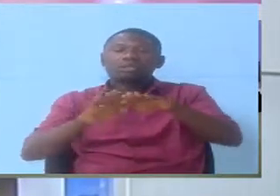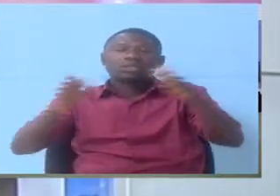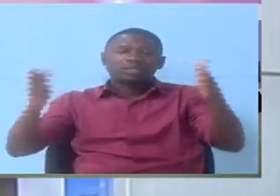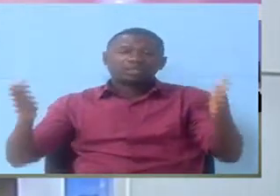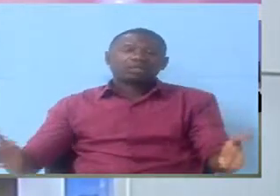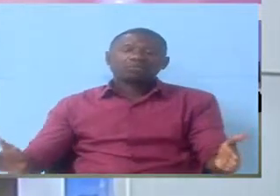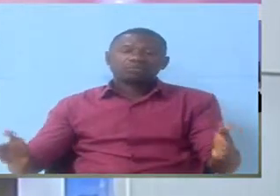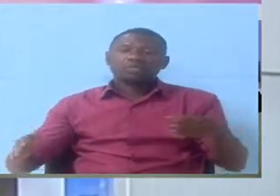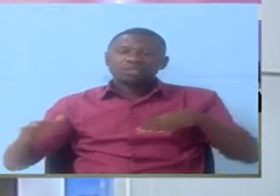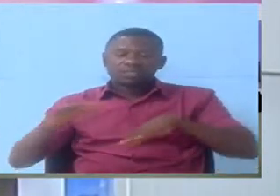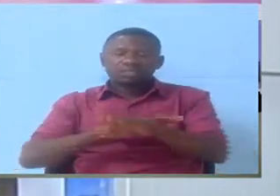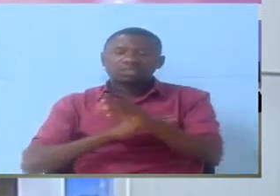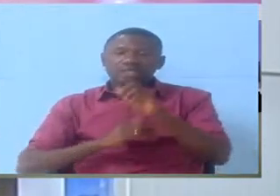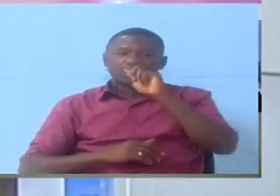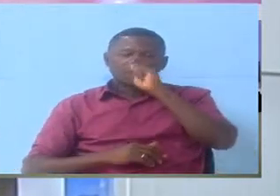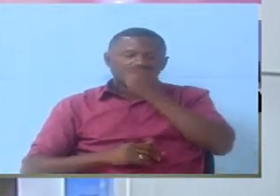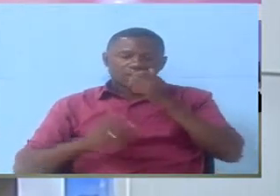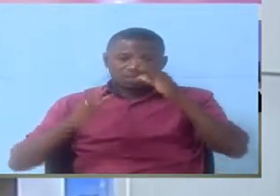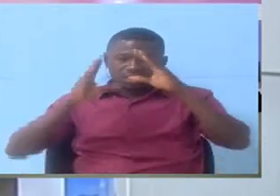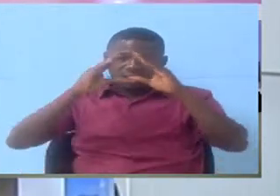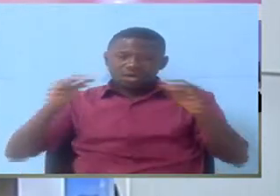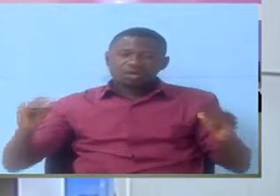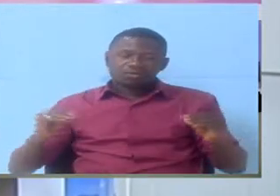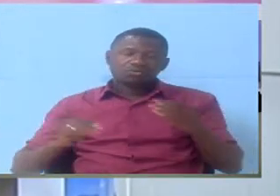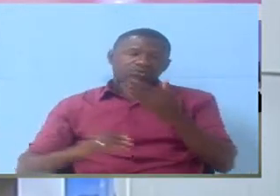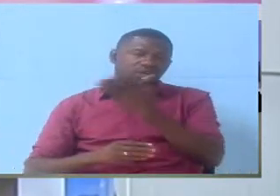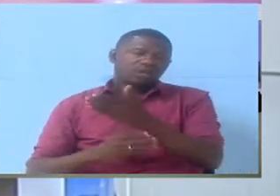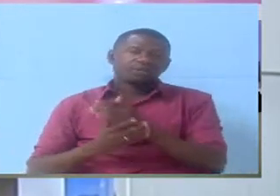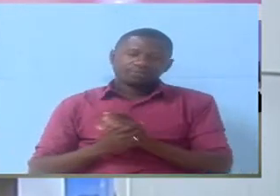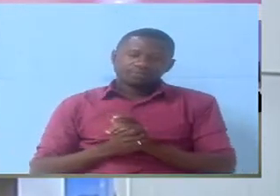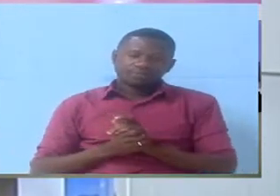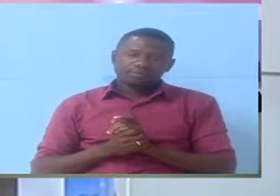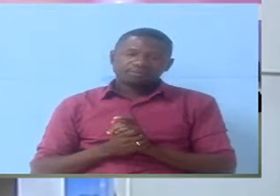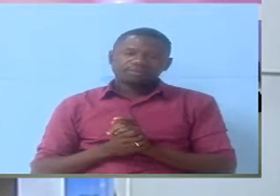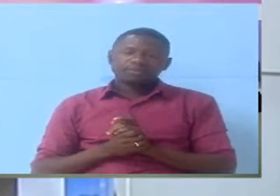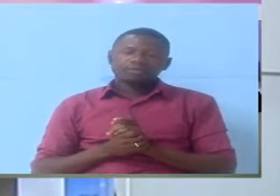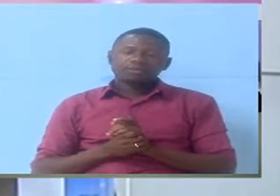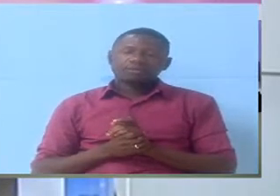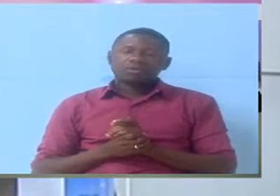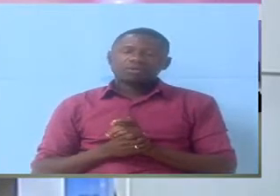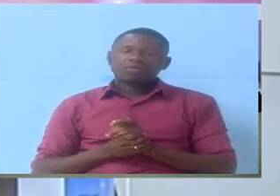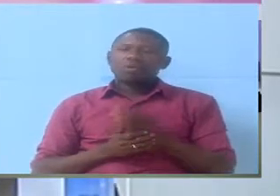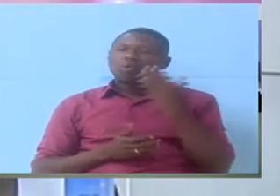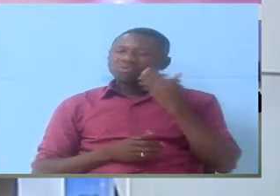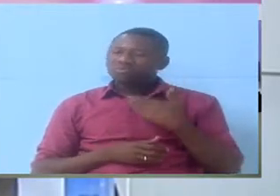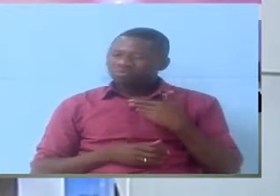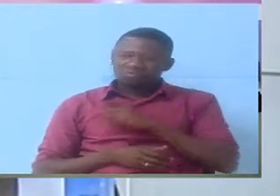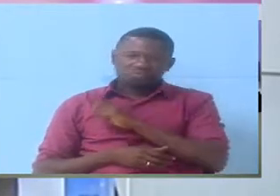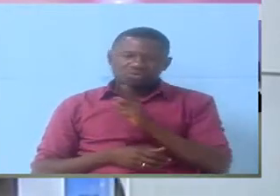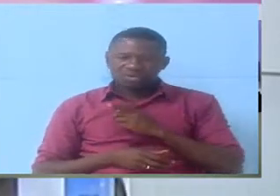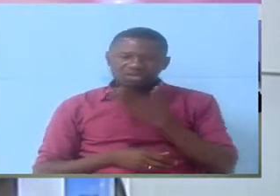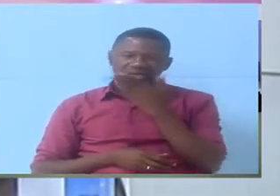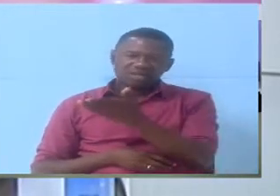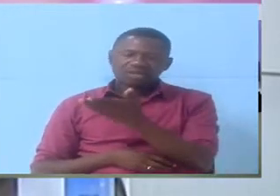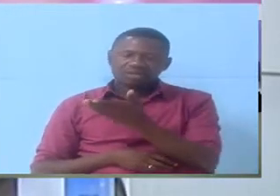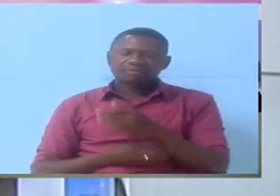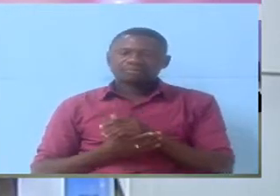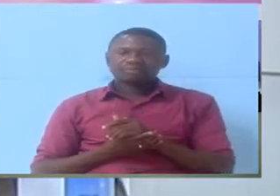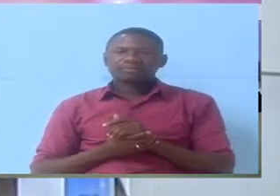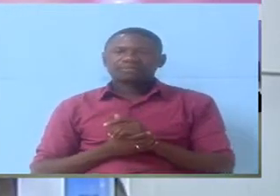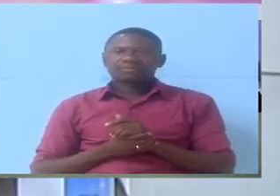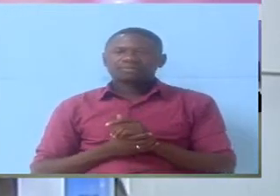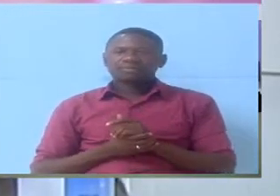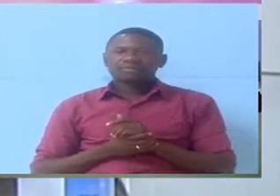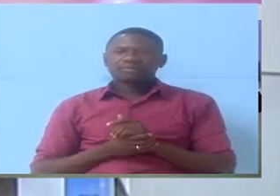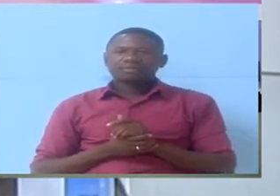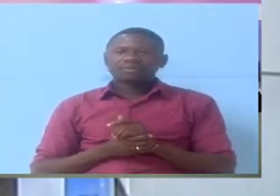on the tables inside the mortuary. So whilst there, I started to search